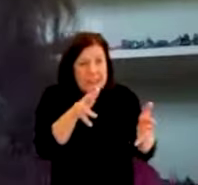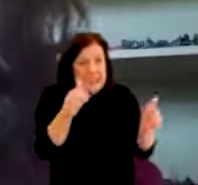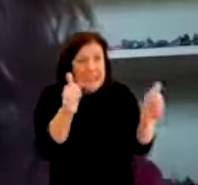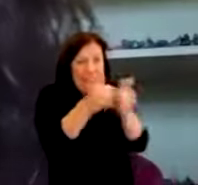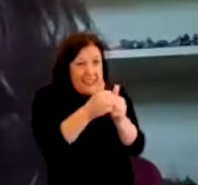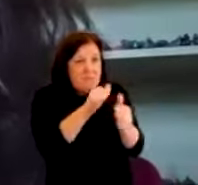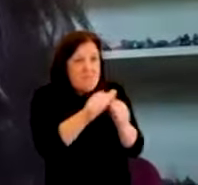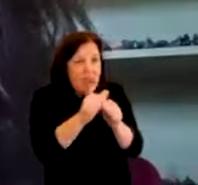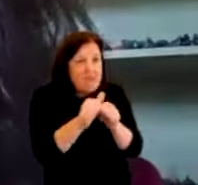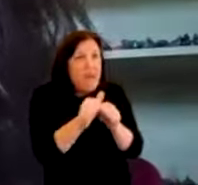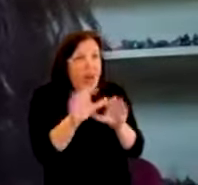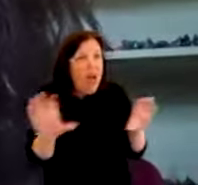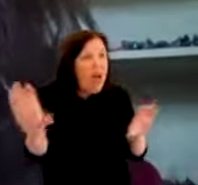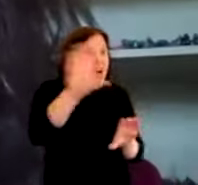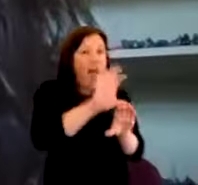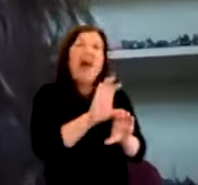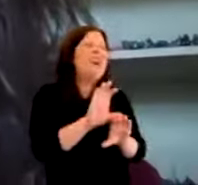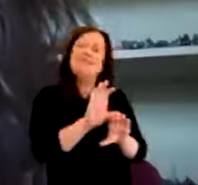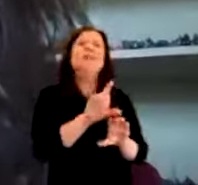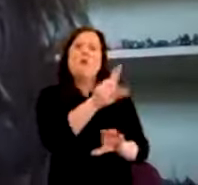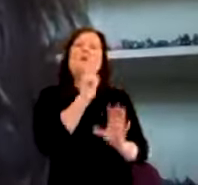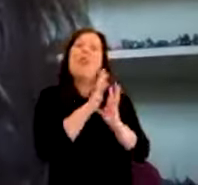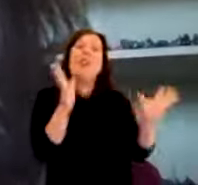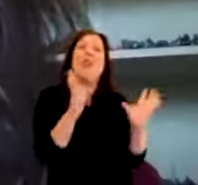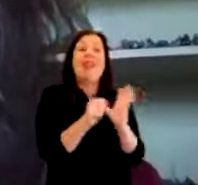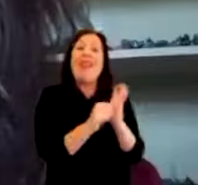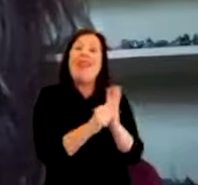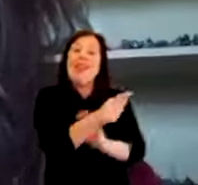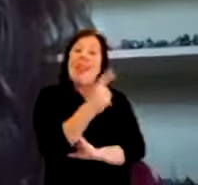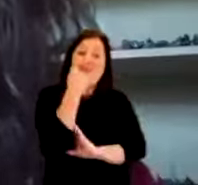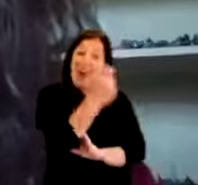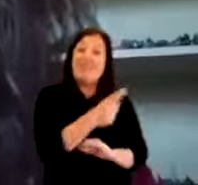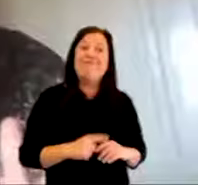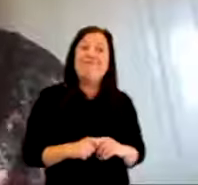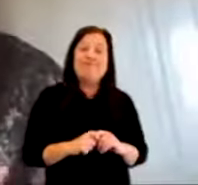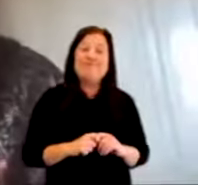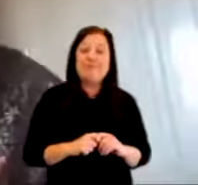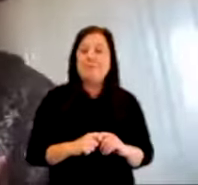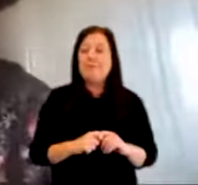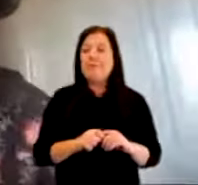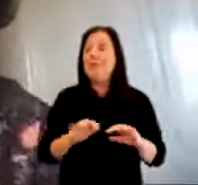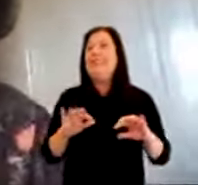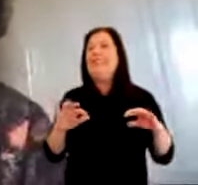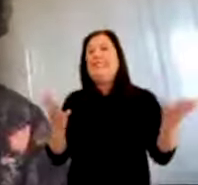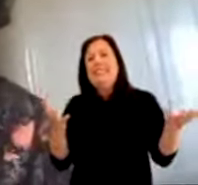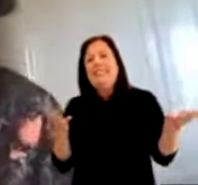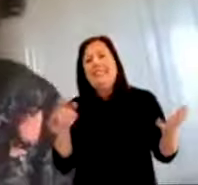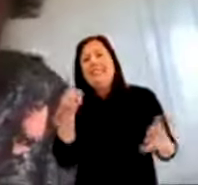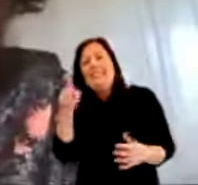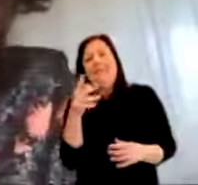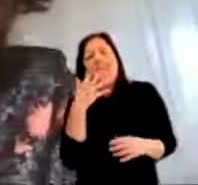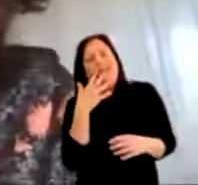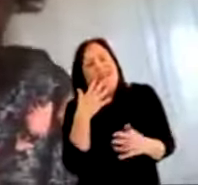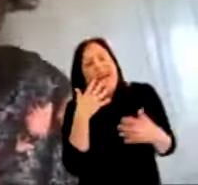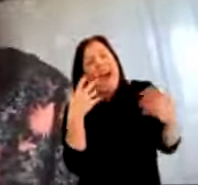offer. You'll pay dearly for this Mungo Tempest. Wrong again, old